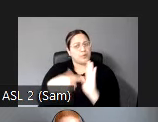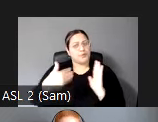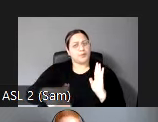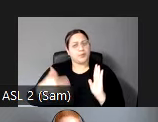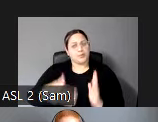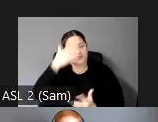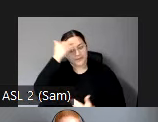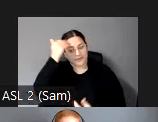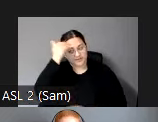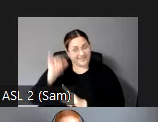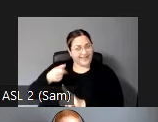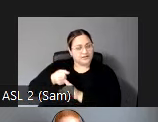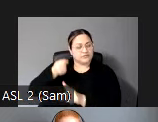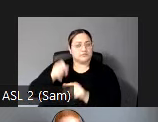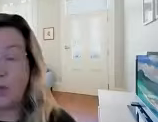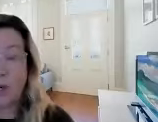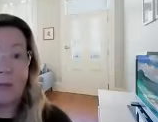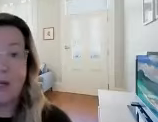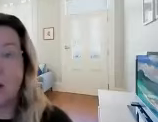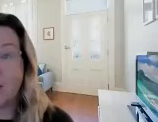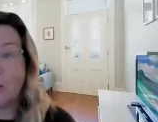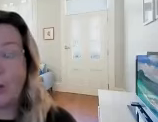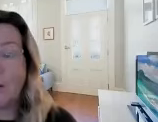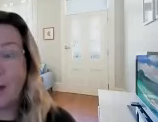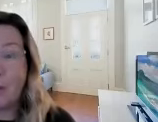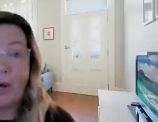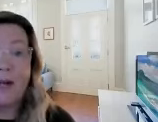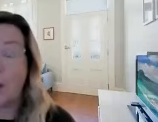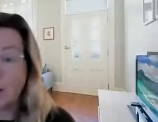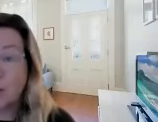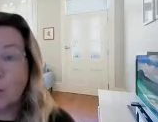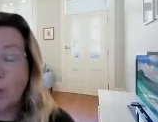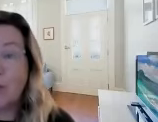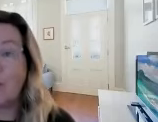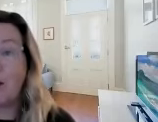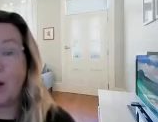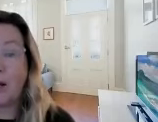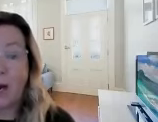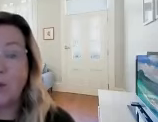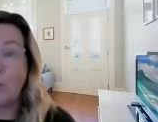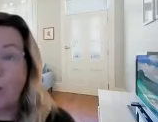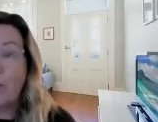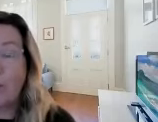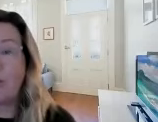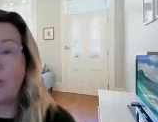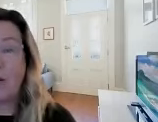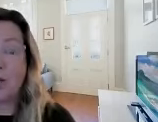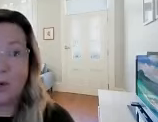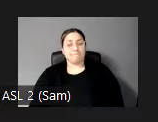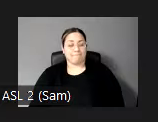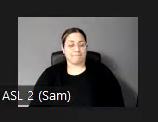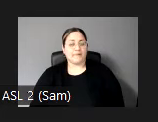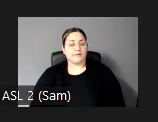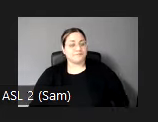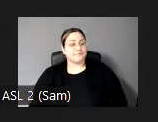is today and will be into the future. My slides are fully available, as well as our reports are available online. So if you want further information